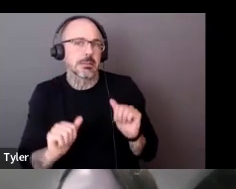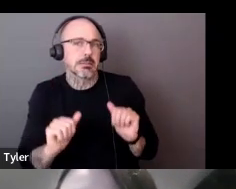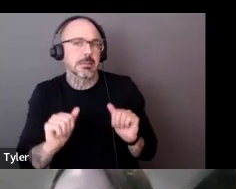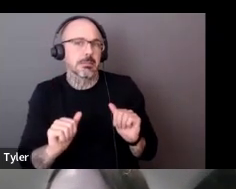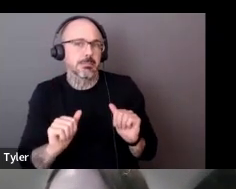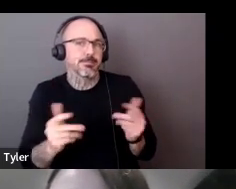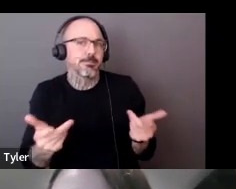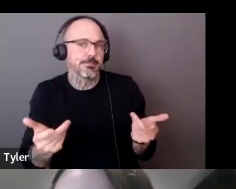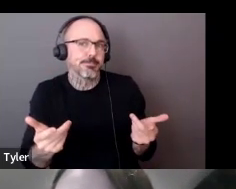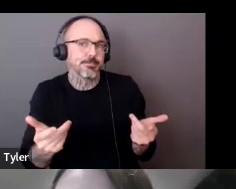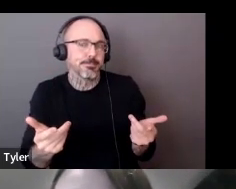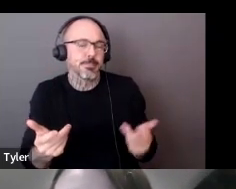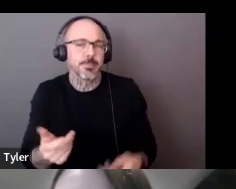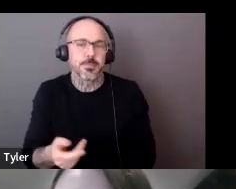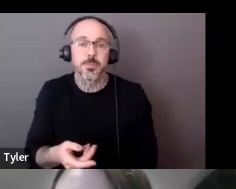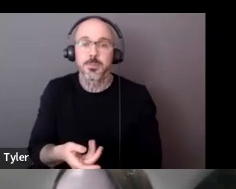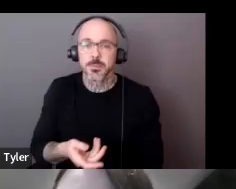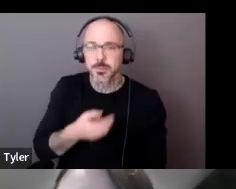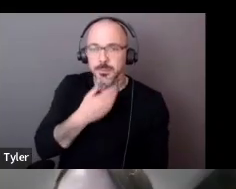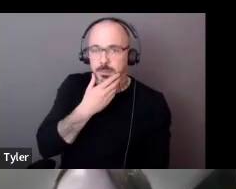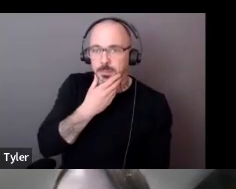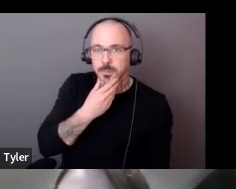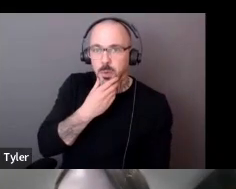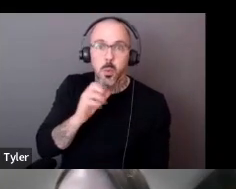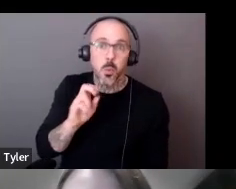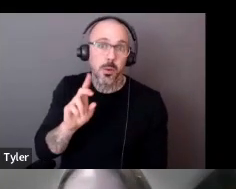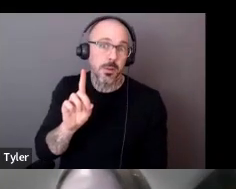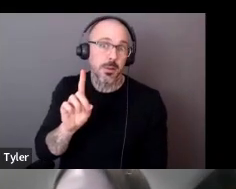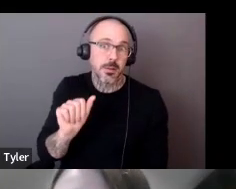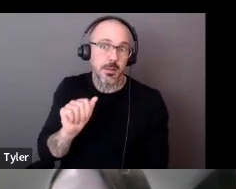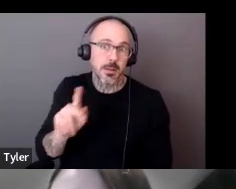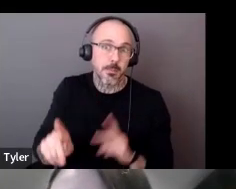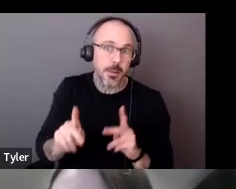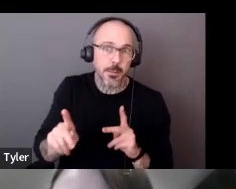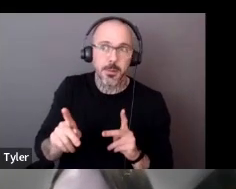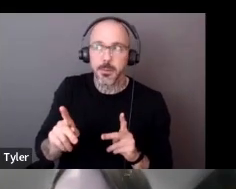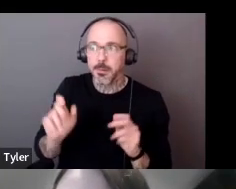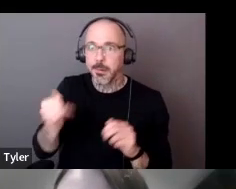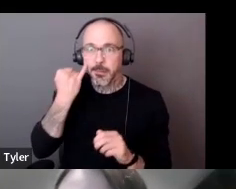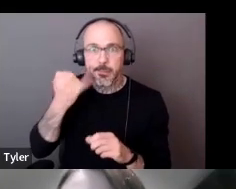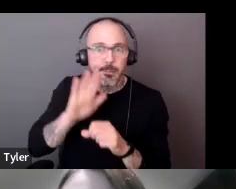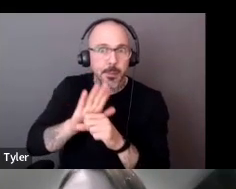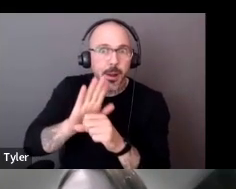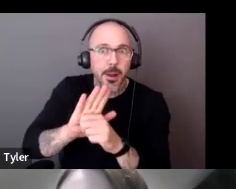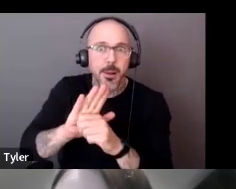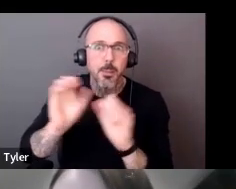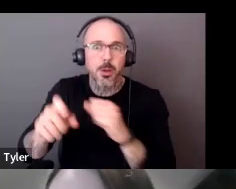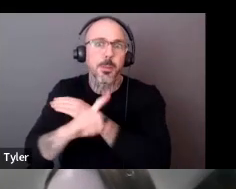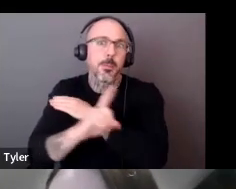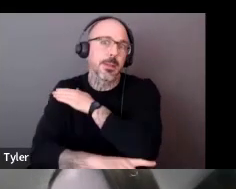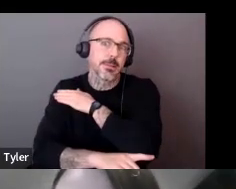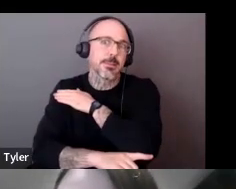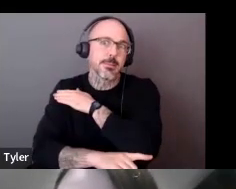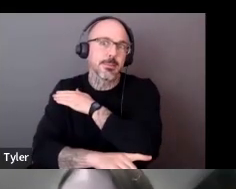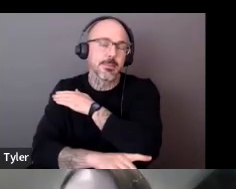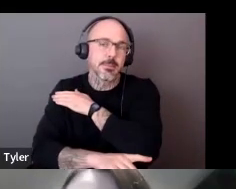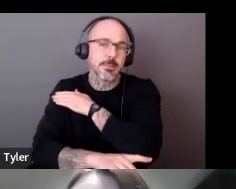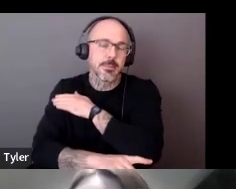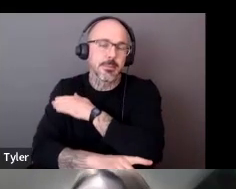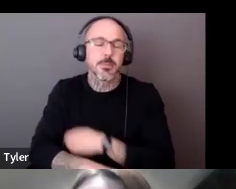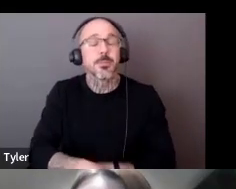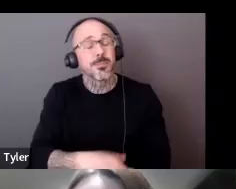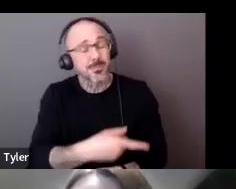that some people with disabilities have when it comes to advocating for their rights, or maybe pushing the barriers